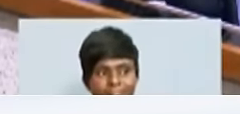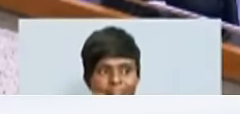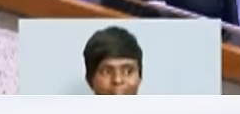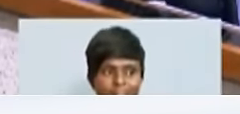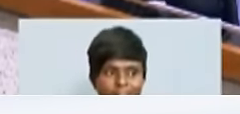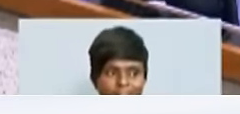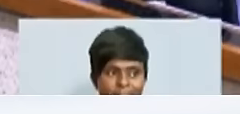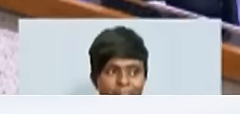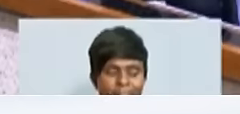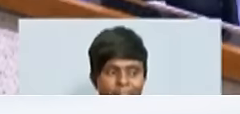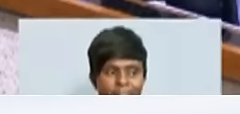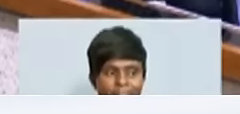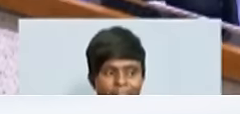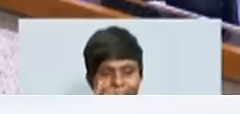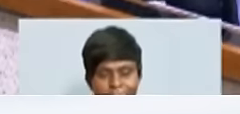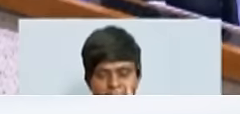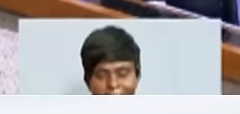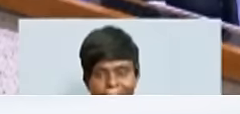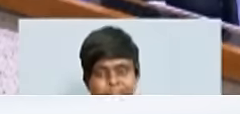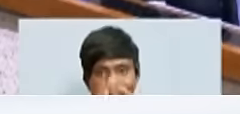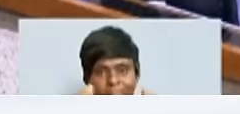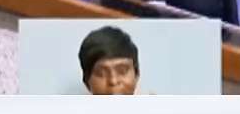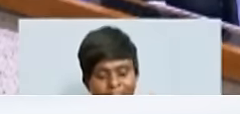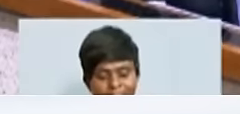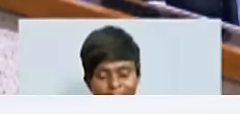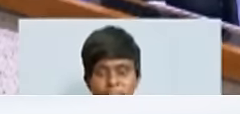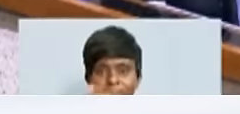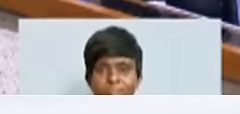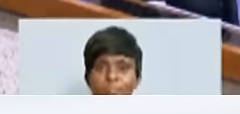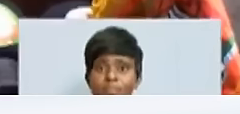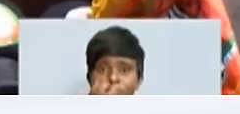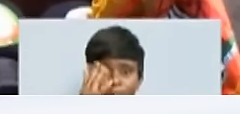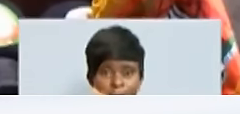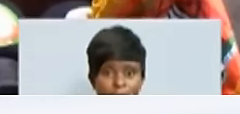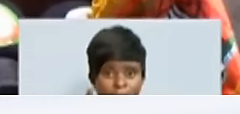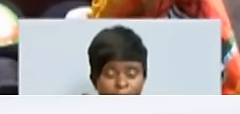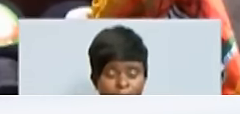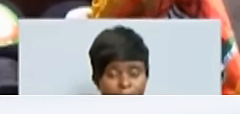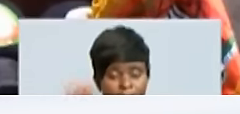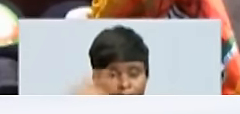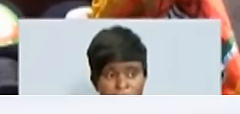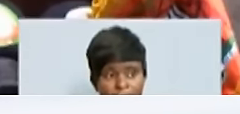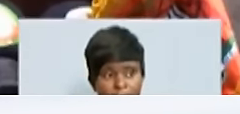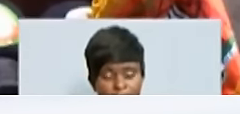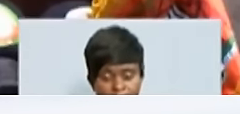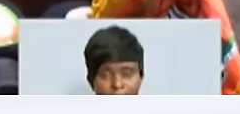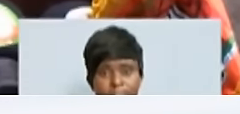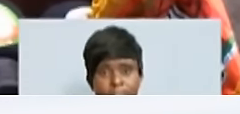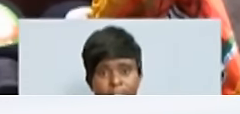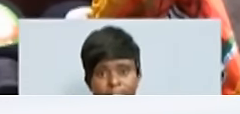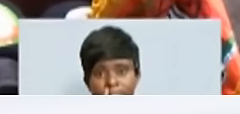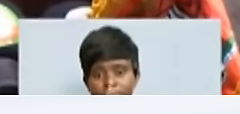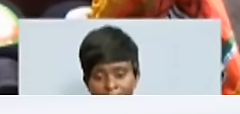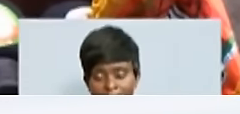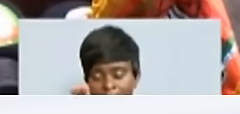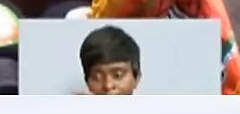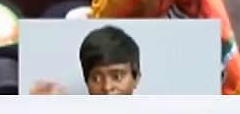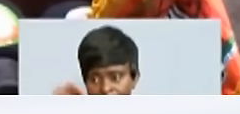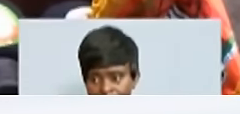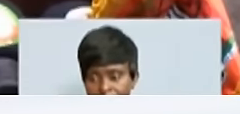opportunities to build houses to rent to these. Because in their salaries, I do believe there's some component